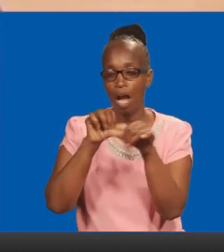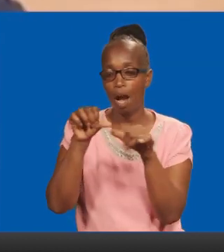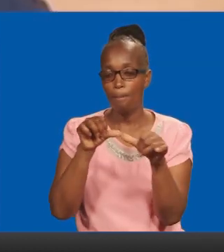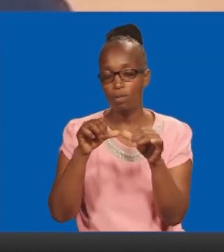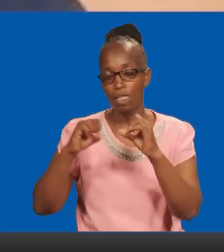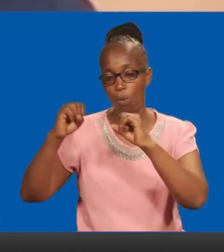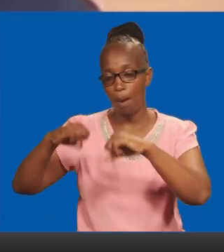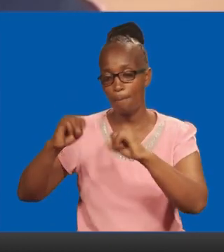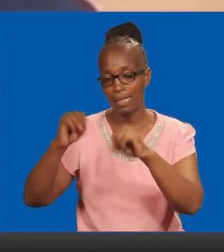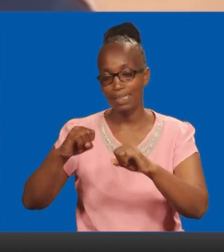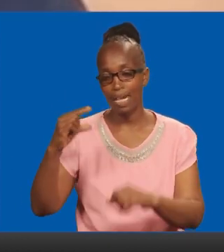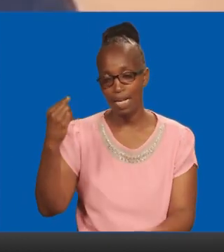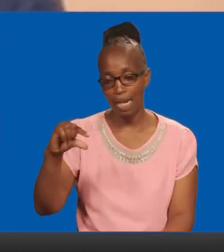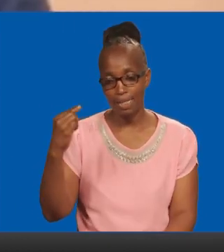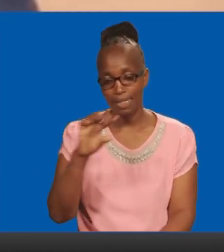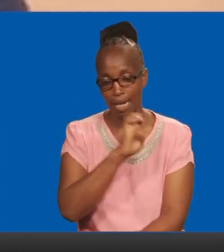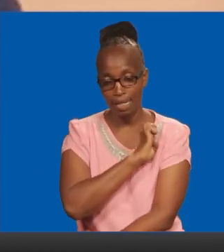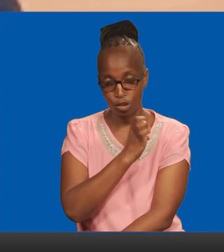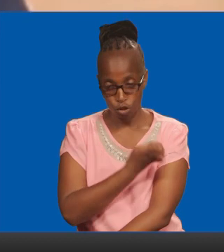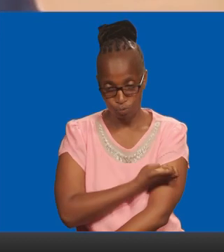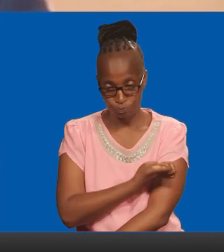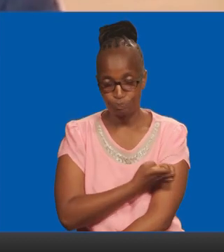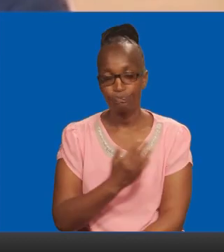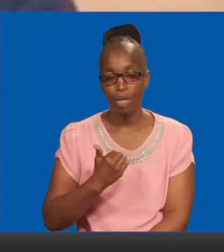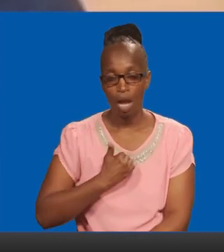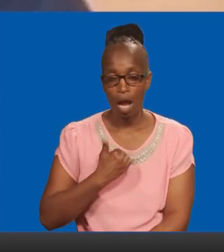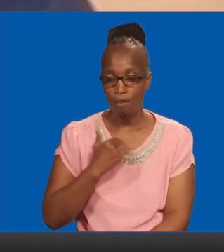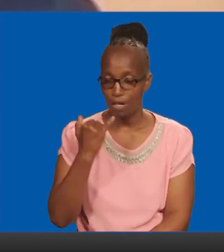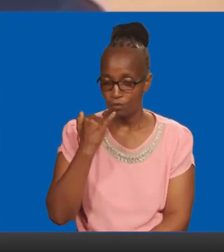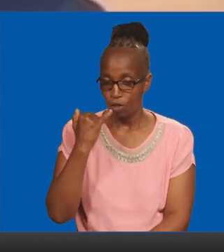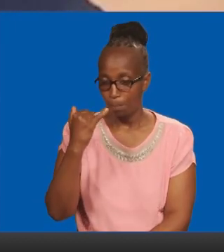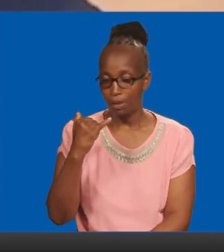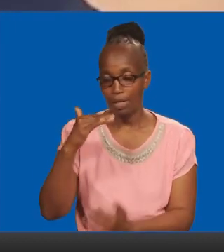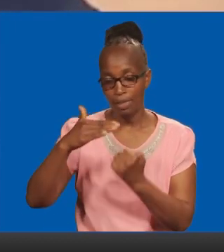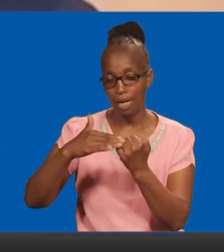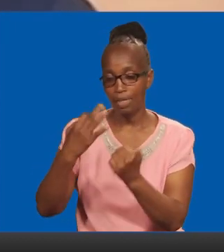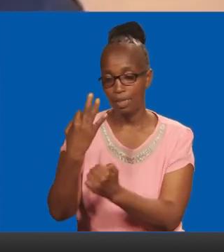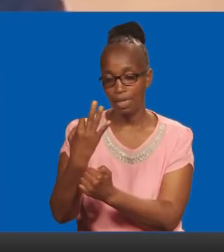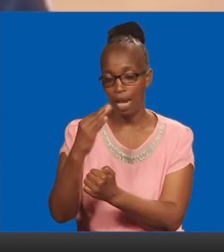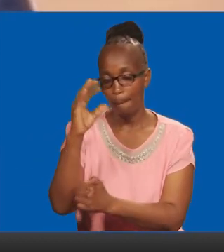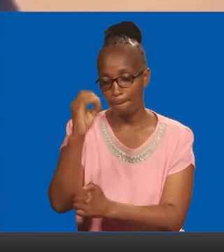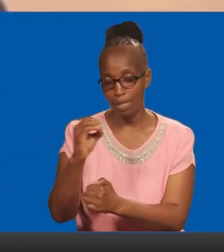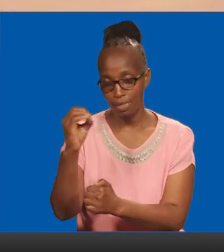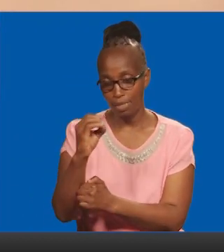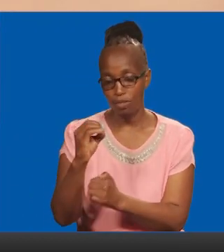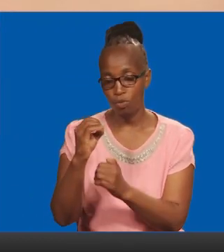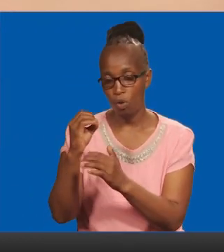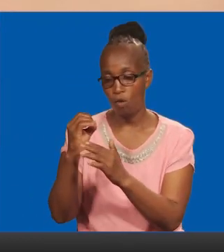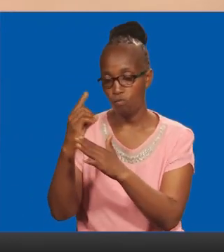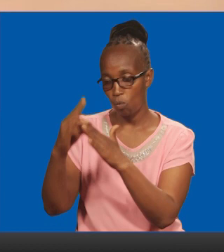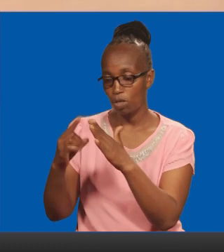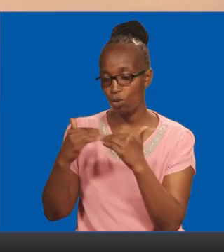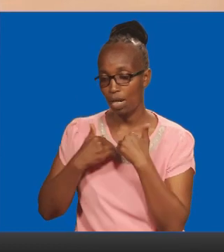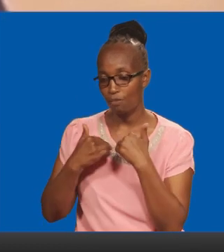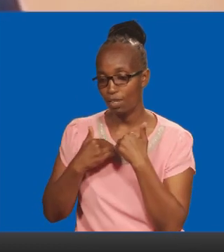of our capacities in green energy. I have informed him that 93% of our grid